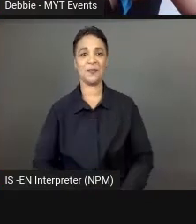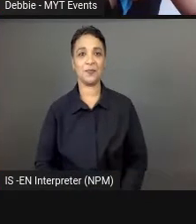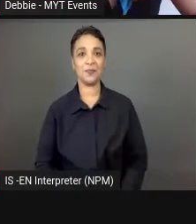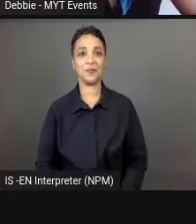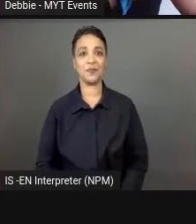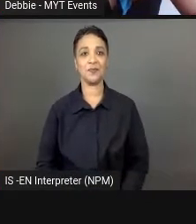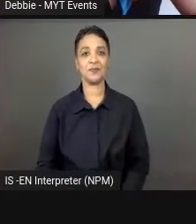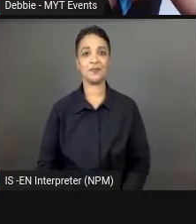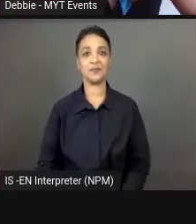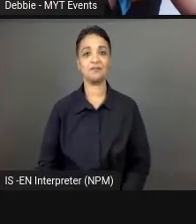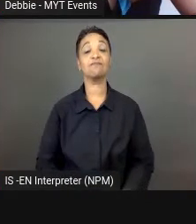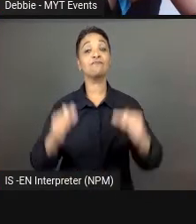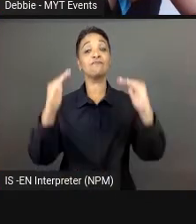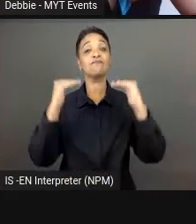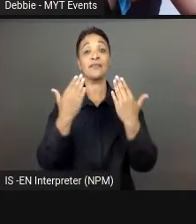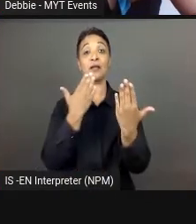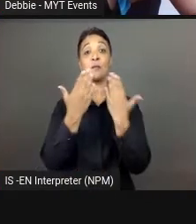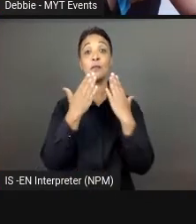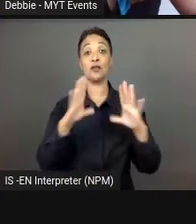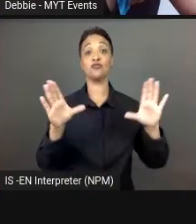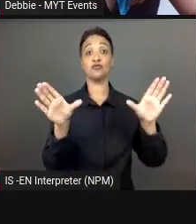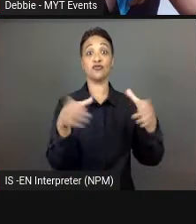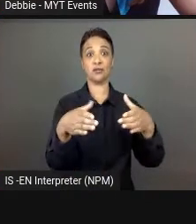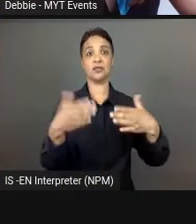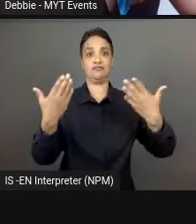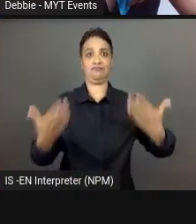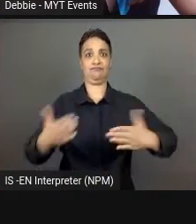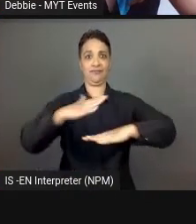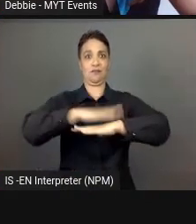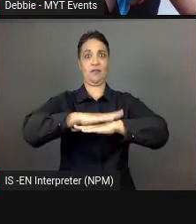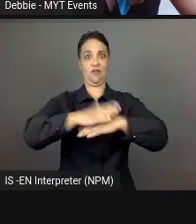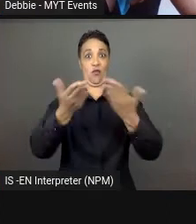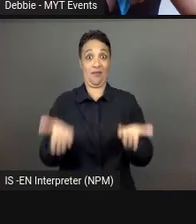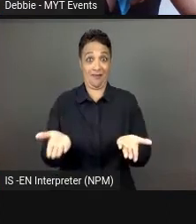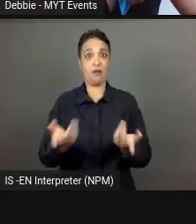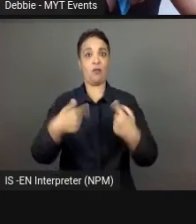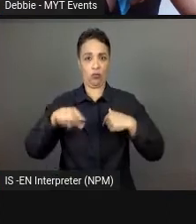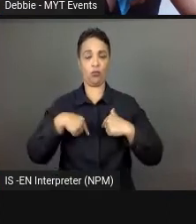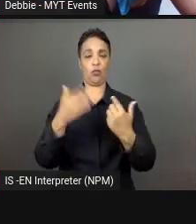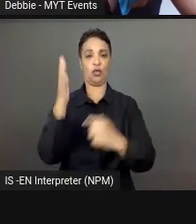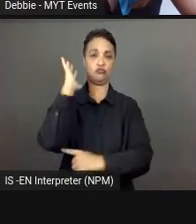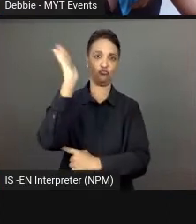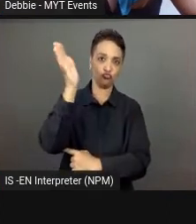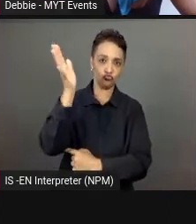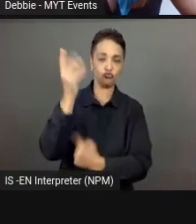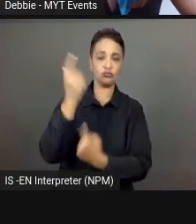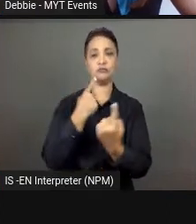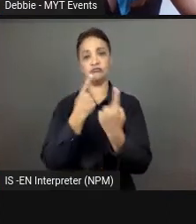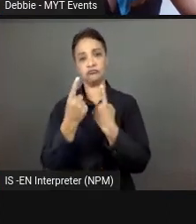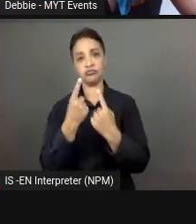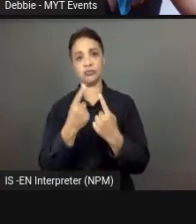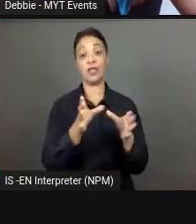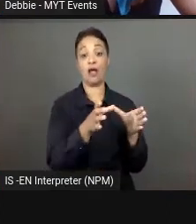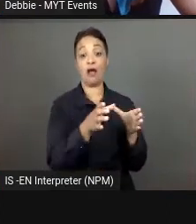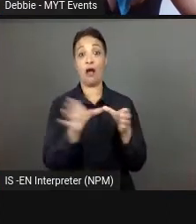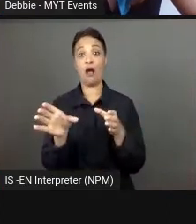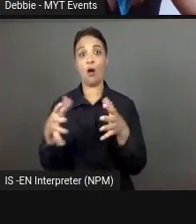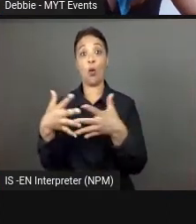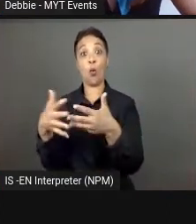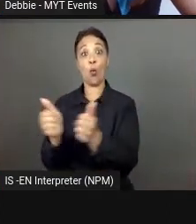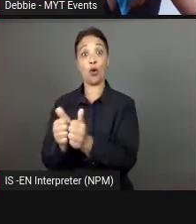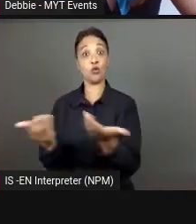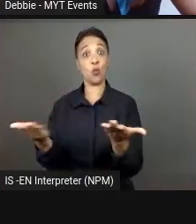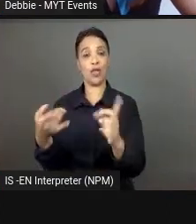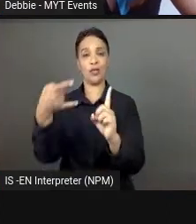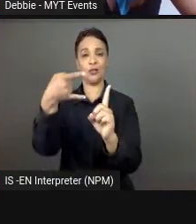And all plenary sessions will take place on the main stage. So this is where we are now, and all workshops are taking place on Zoom. So